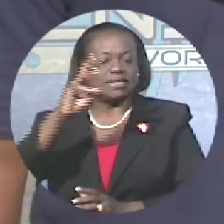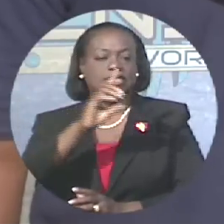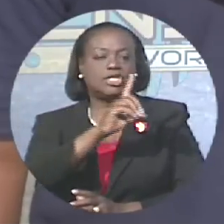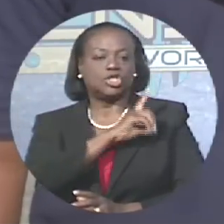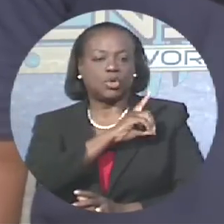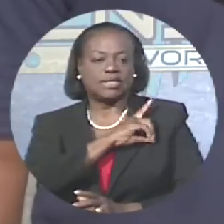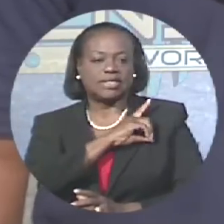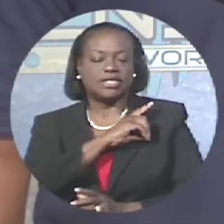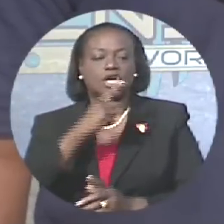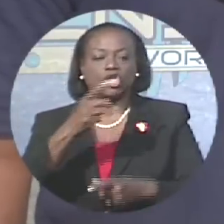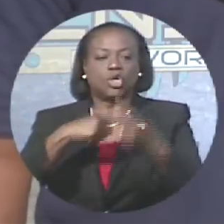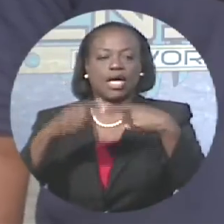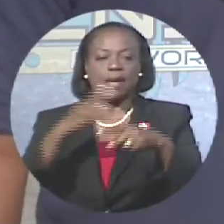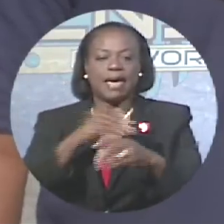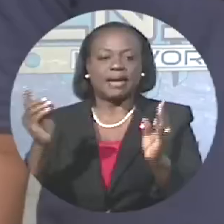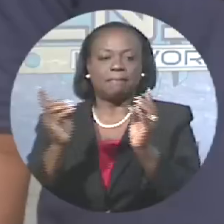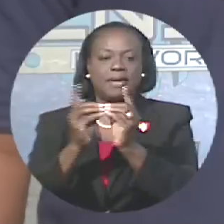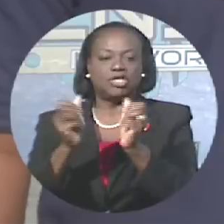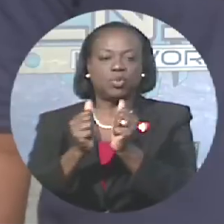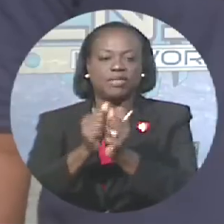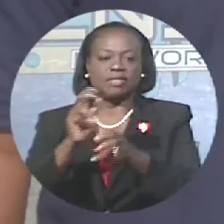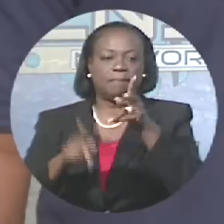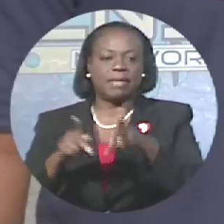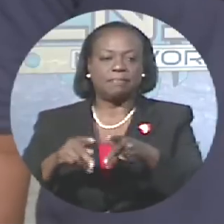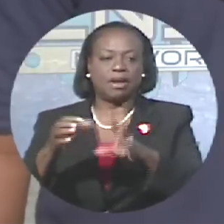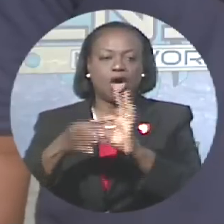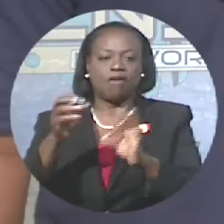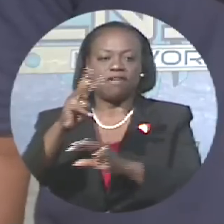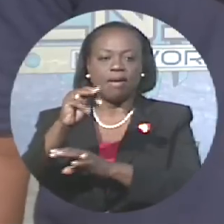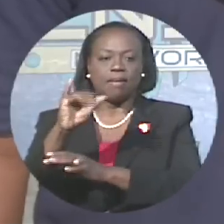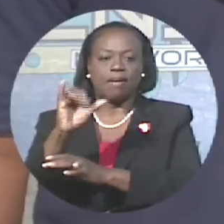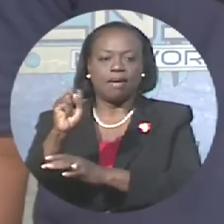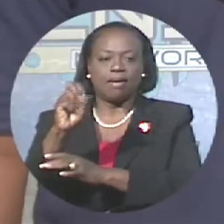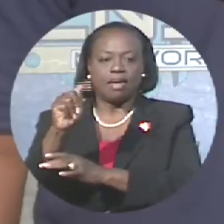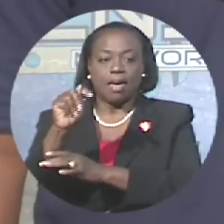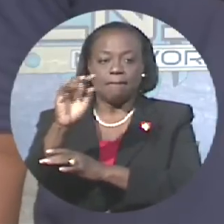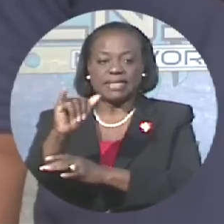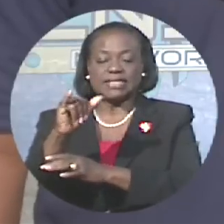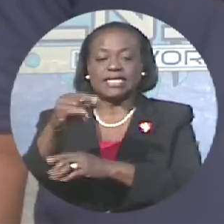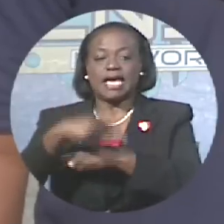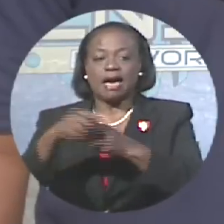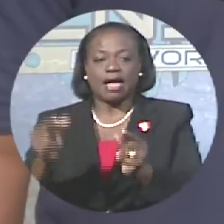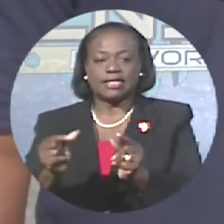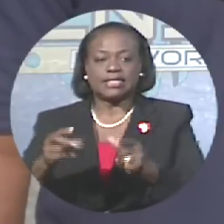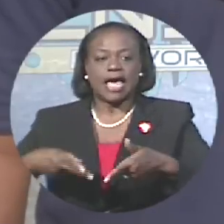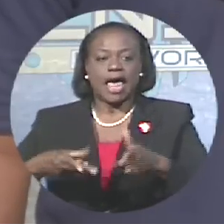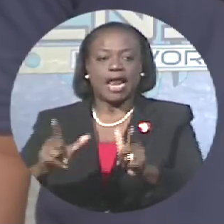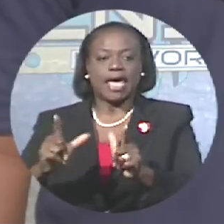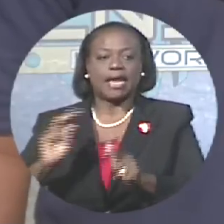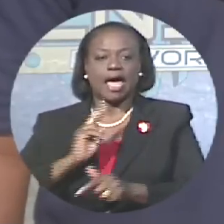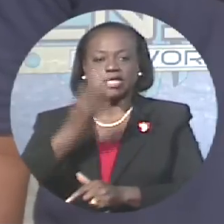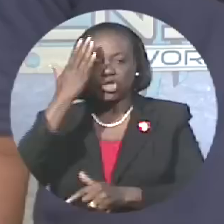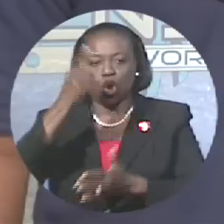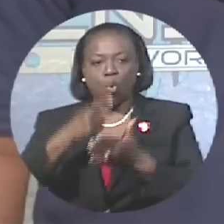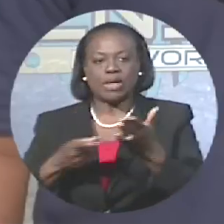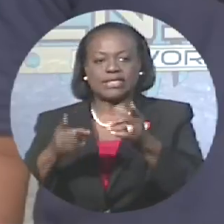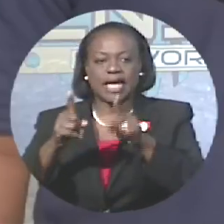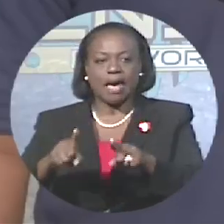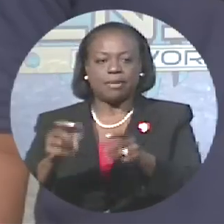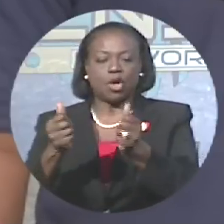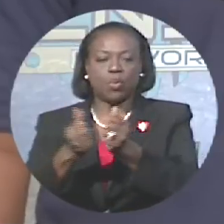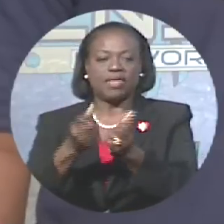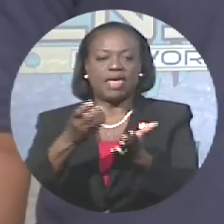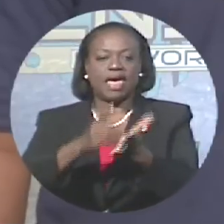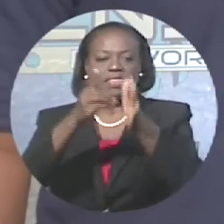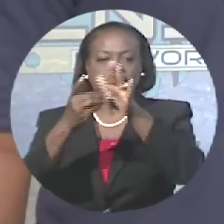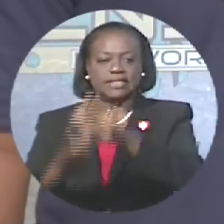Environment, to come and meet with the residents of Misty Gardens, let us know what is happening with this dump, and to